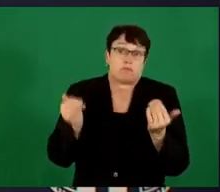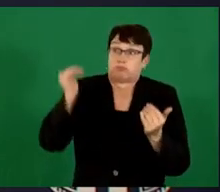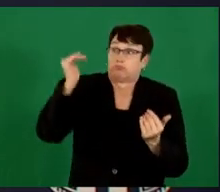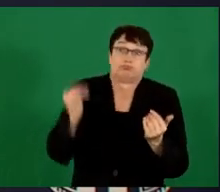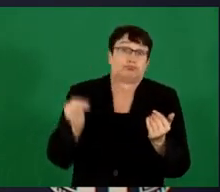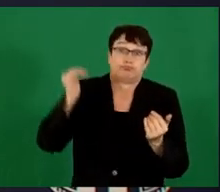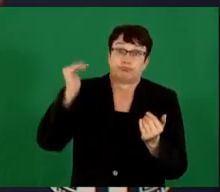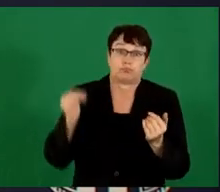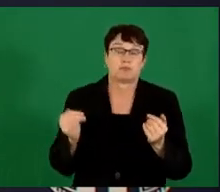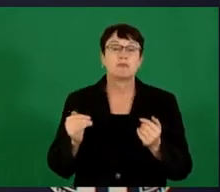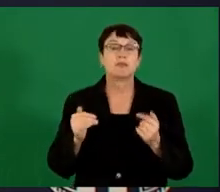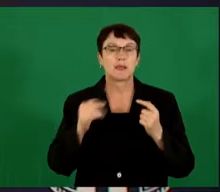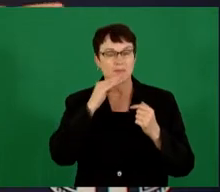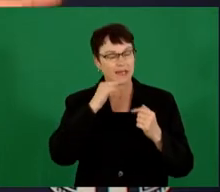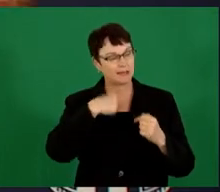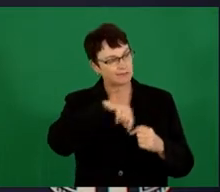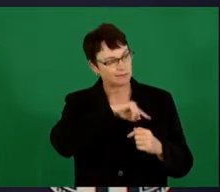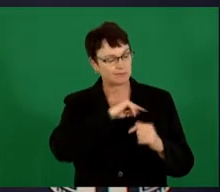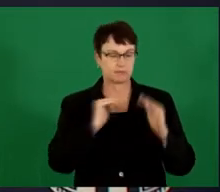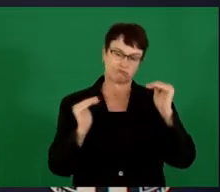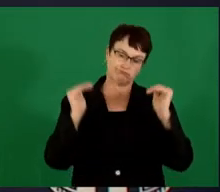the policy rate is relative to neutral,